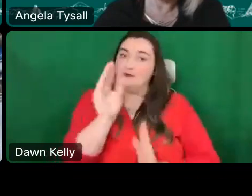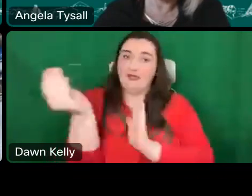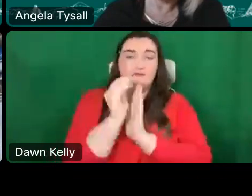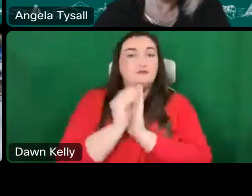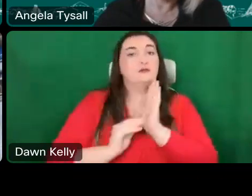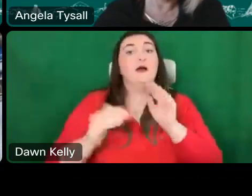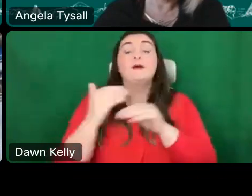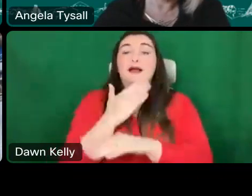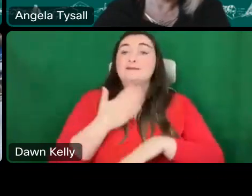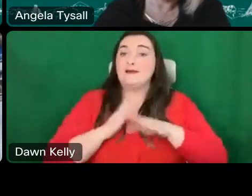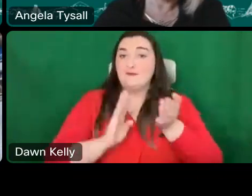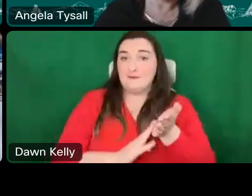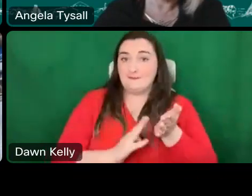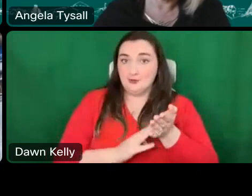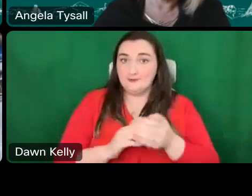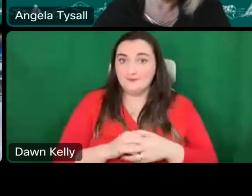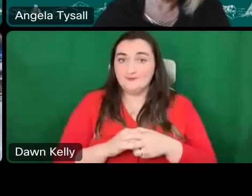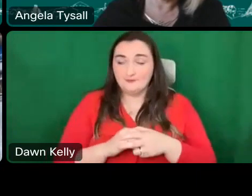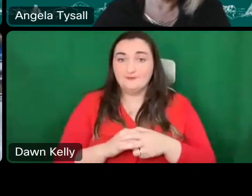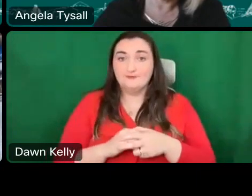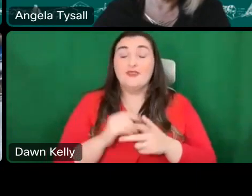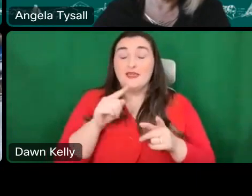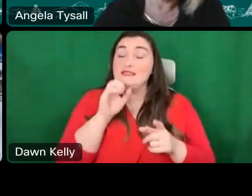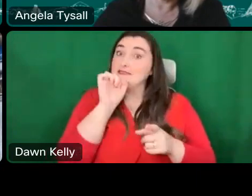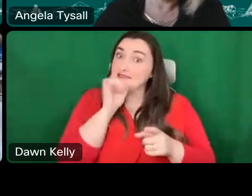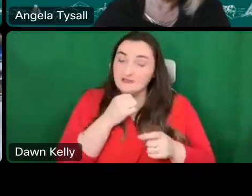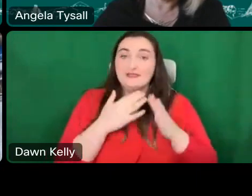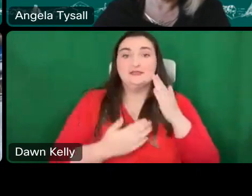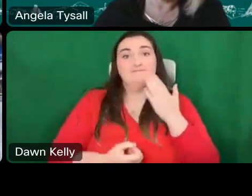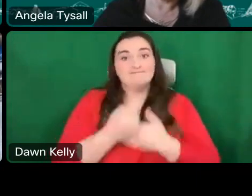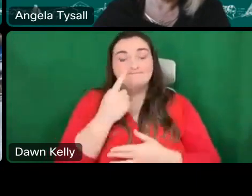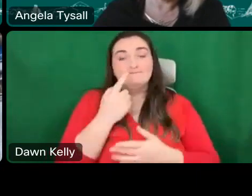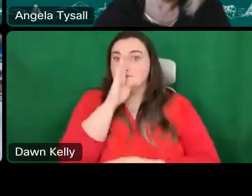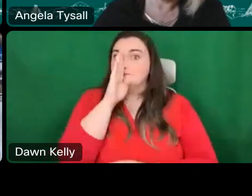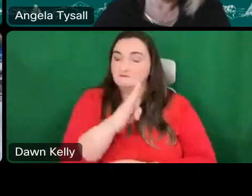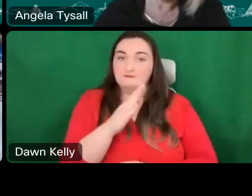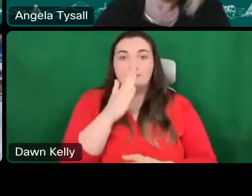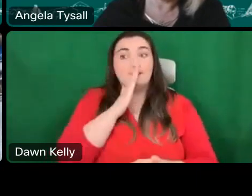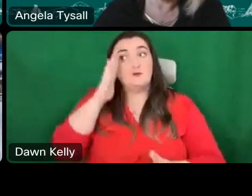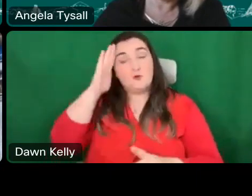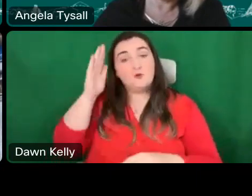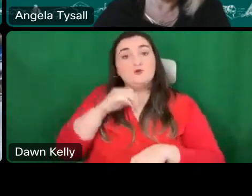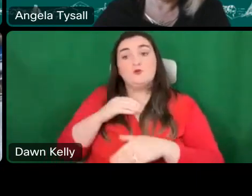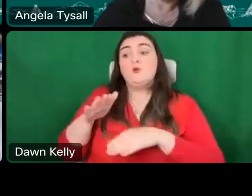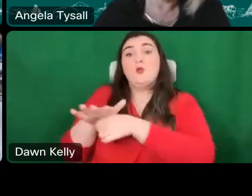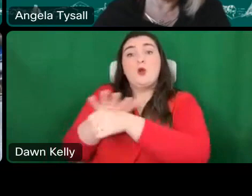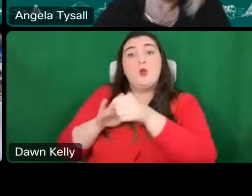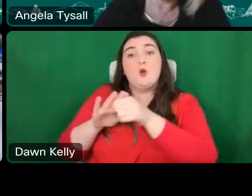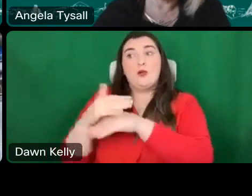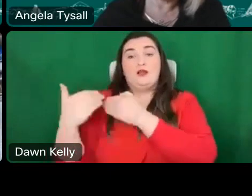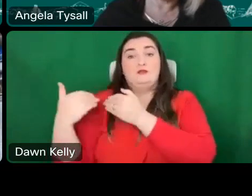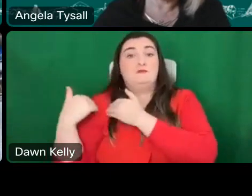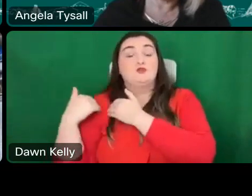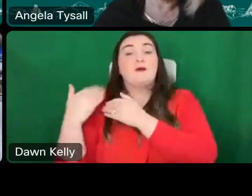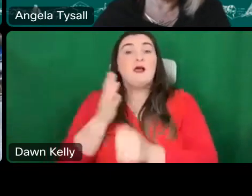member. And that serious incident is immediately then notified to the local accountable officer. And